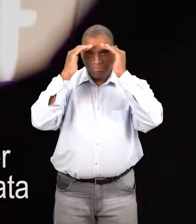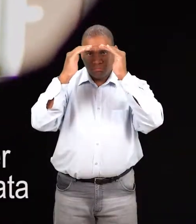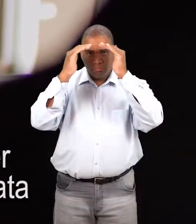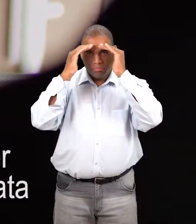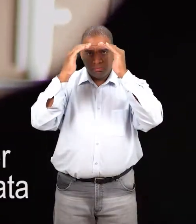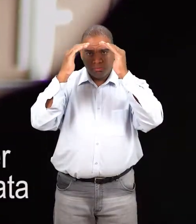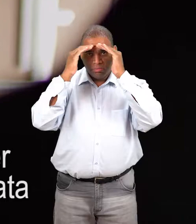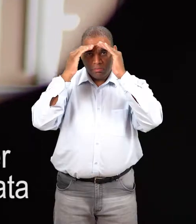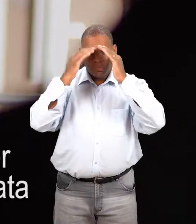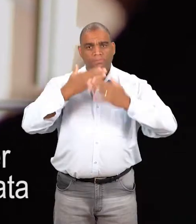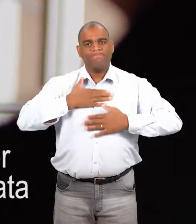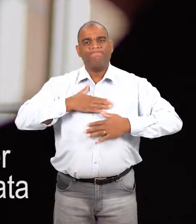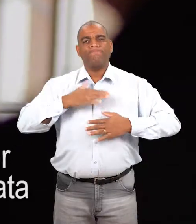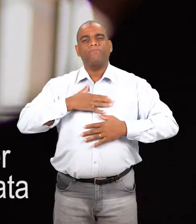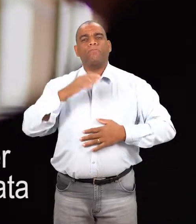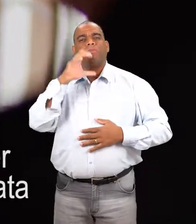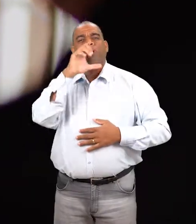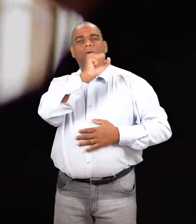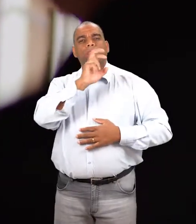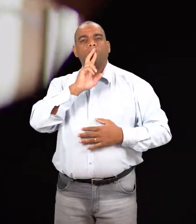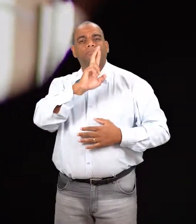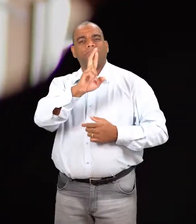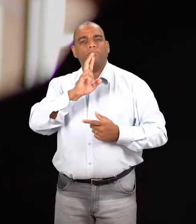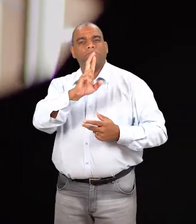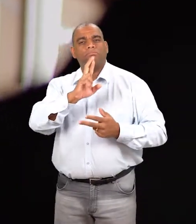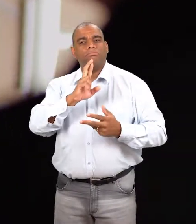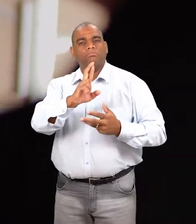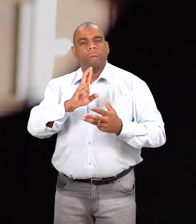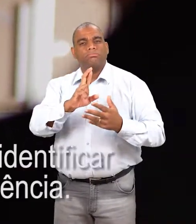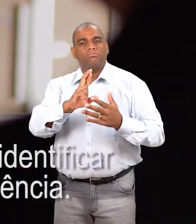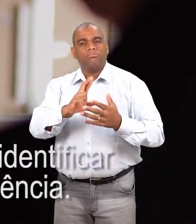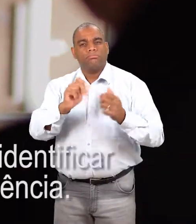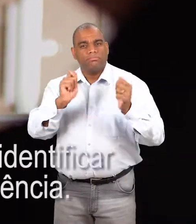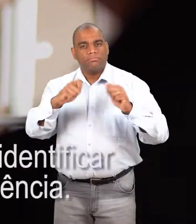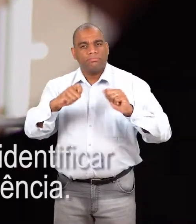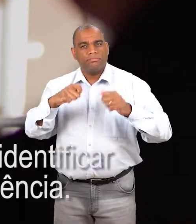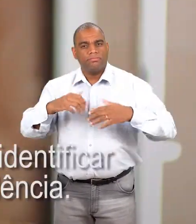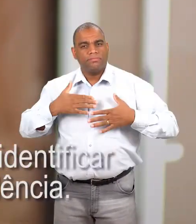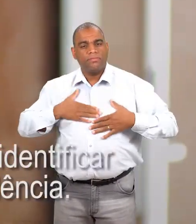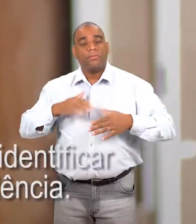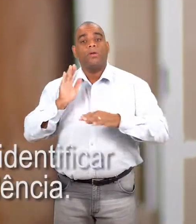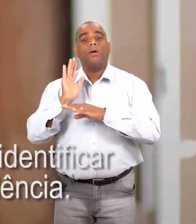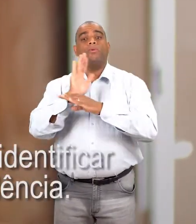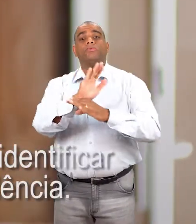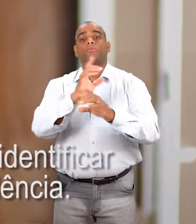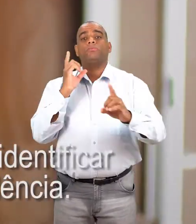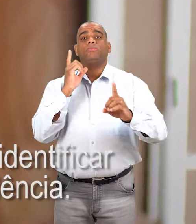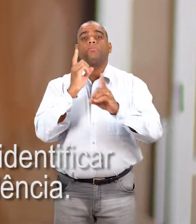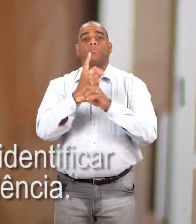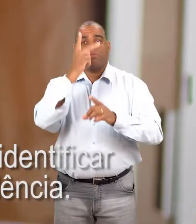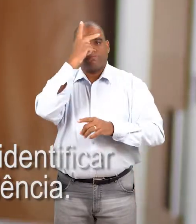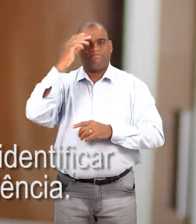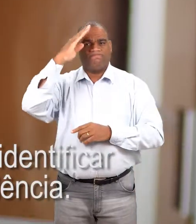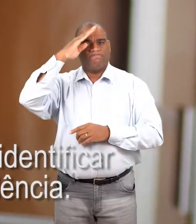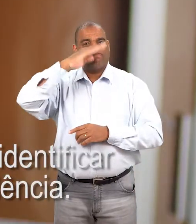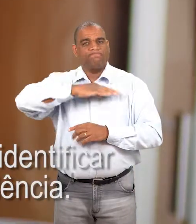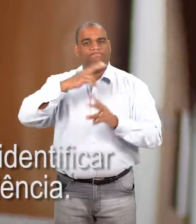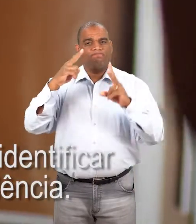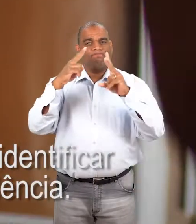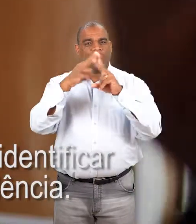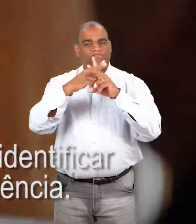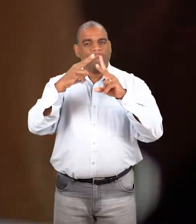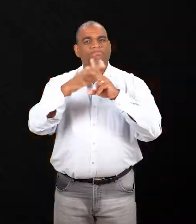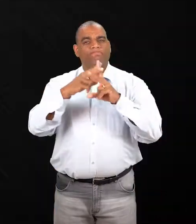prepared to calmly, quickly, and accurately tell them anything they need to know, anything that will help them locate and identify the threat and